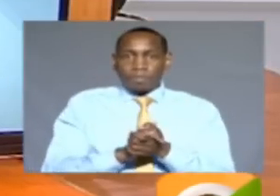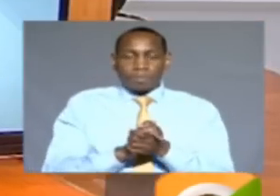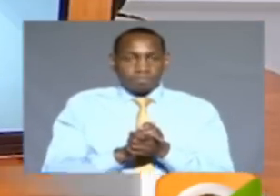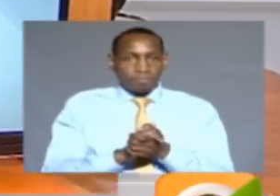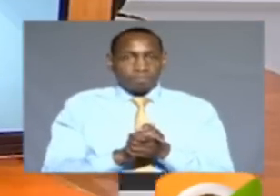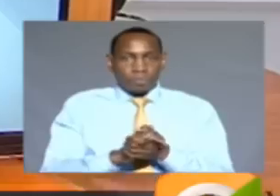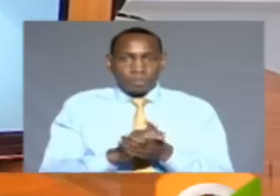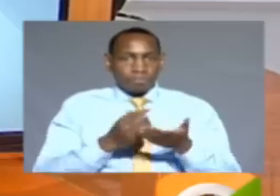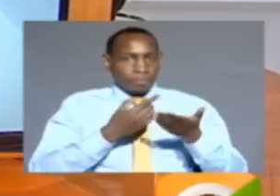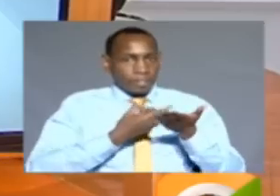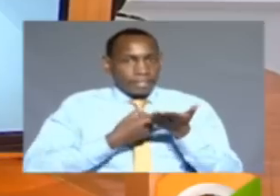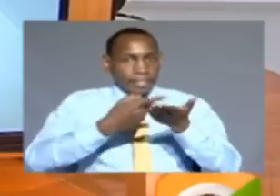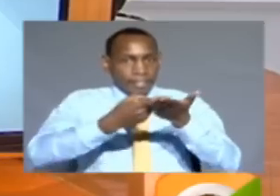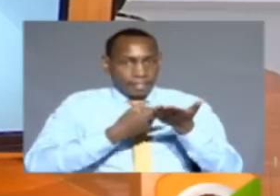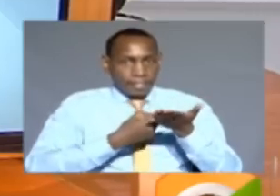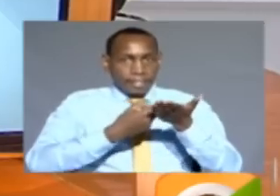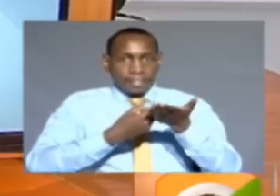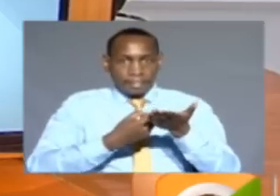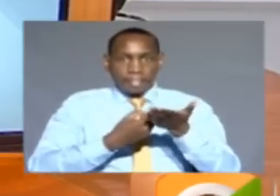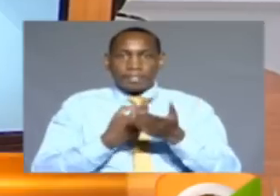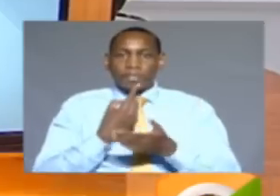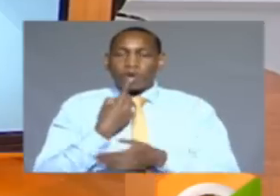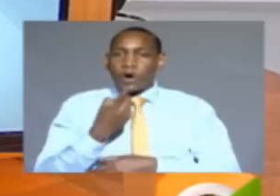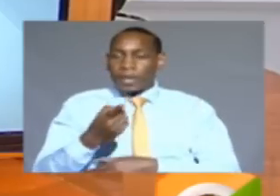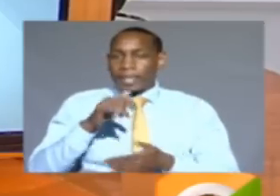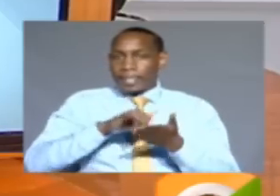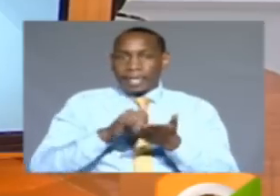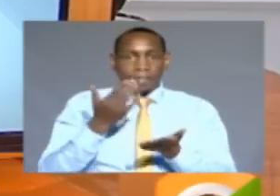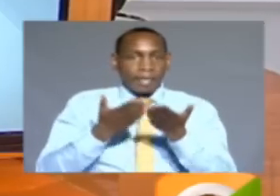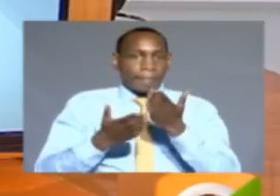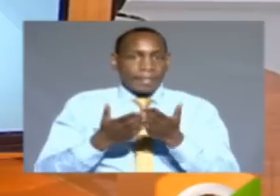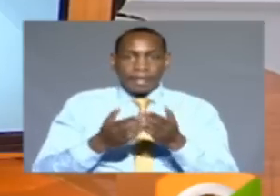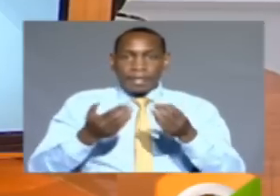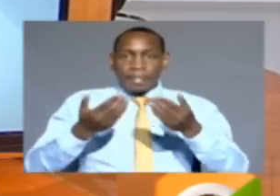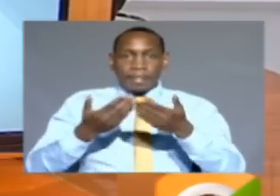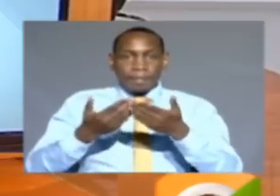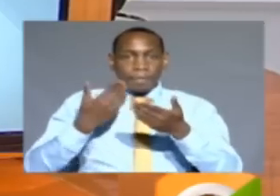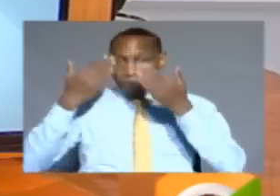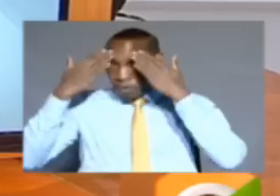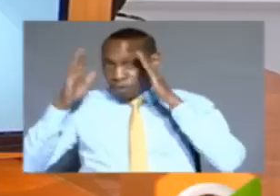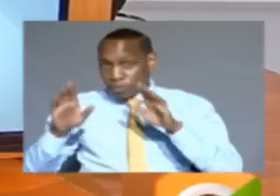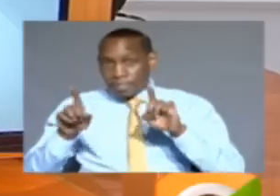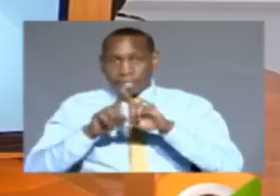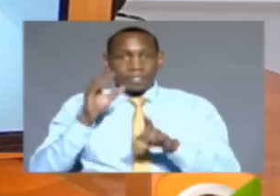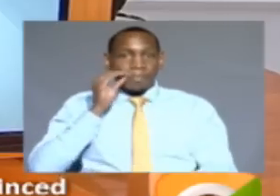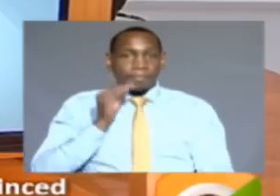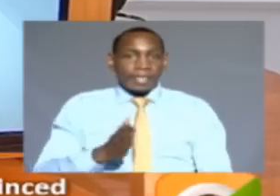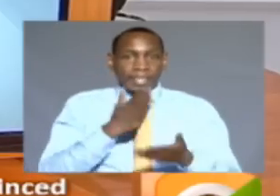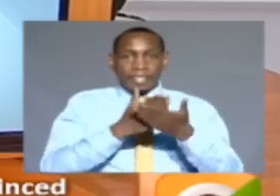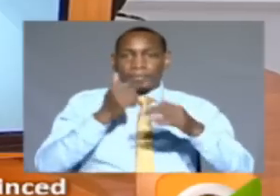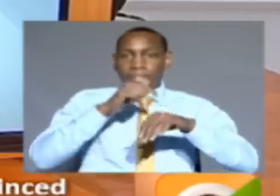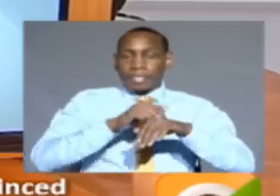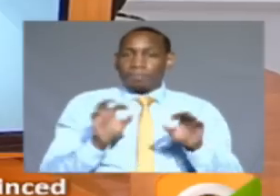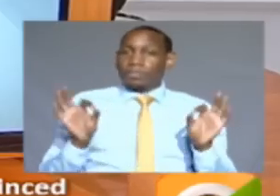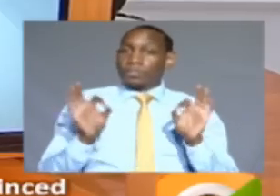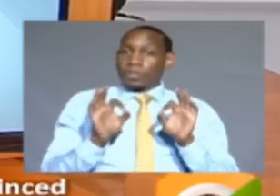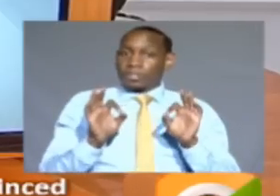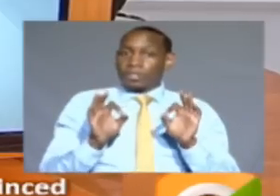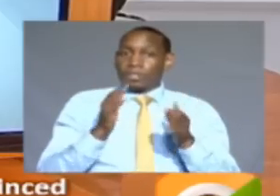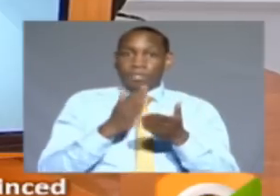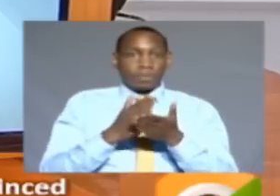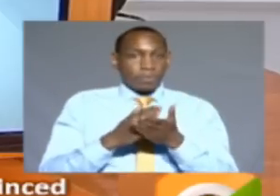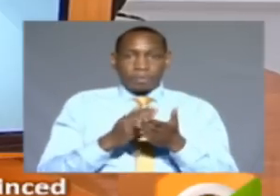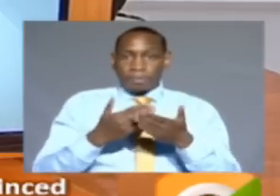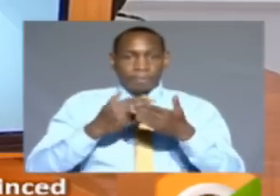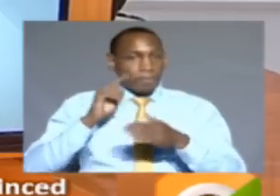tracks and quote some standing order that probably you never even heard about, and even the speaker sometimes will be startled, like, wow, okay, I had not